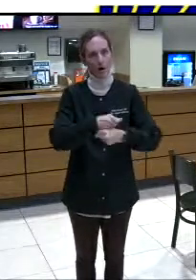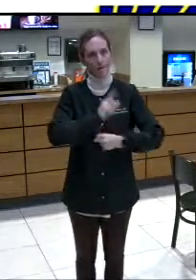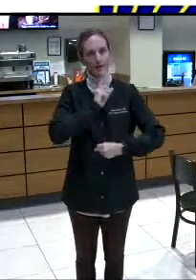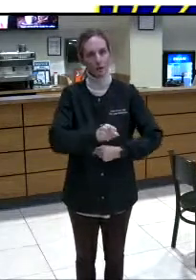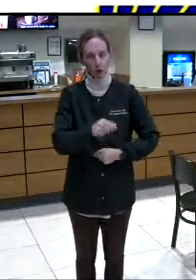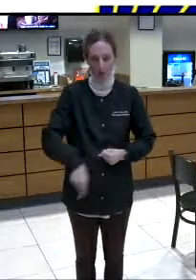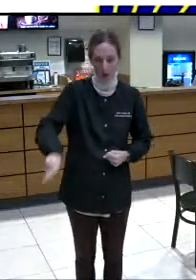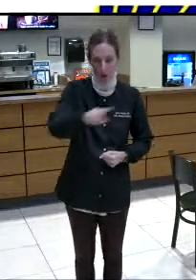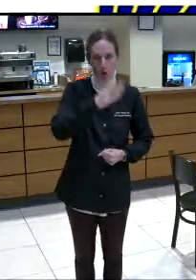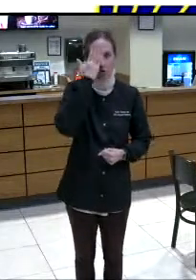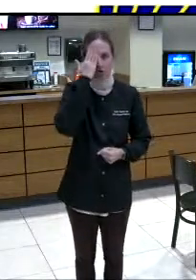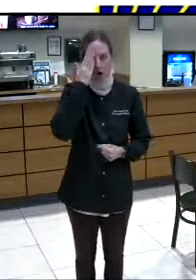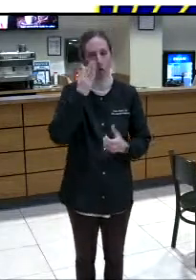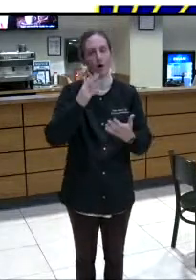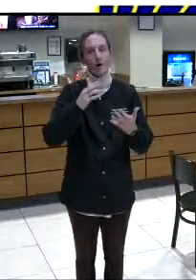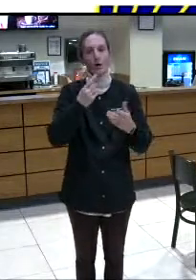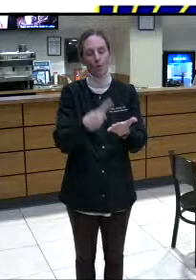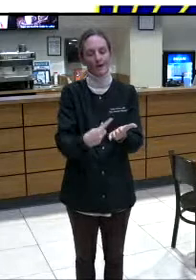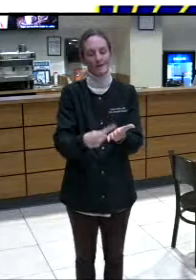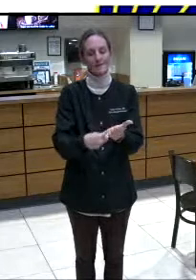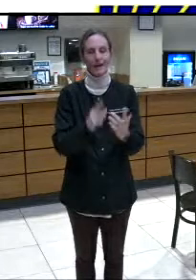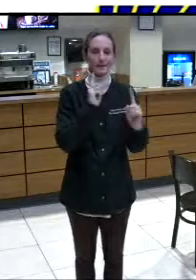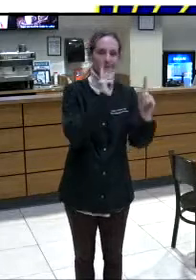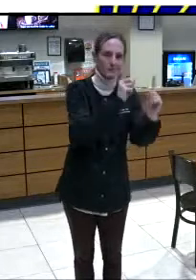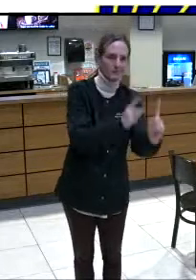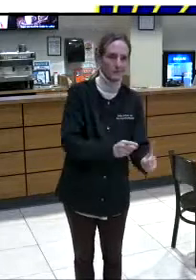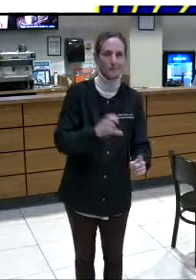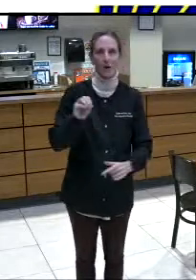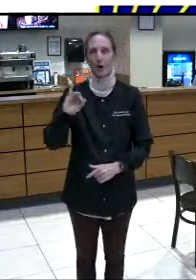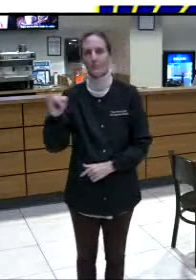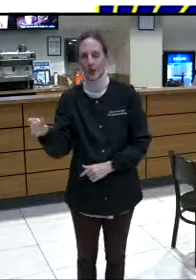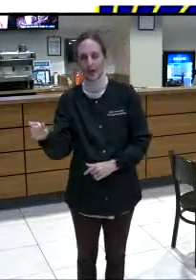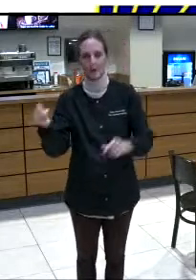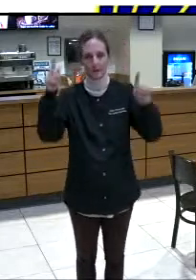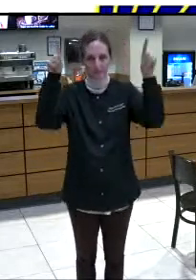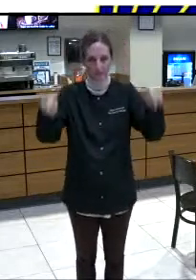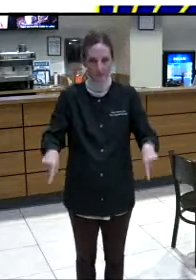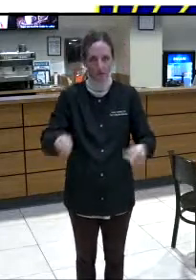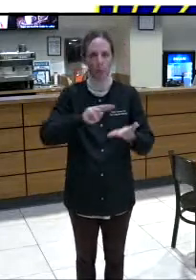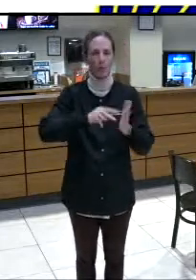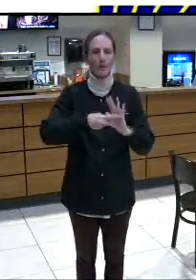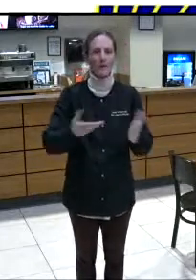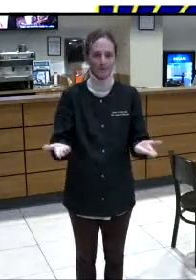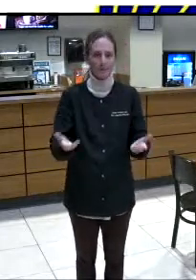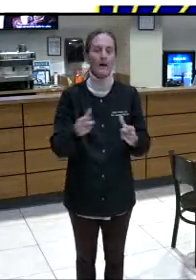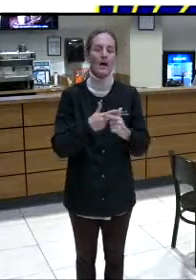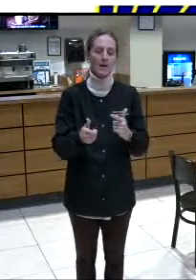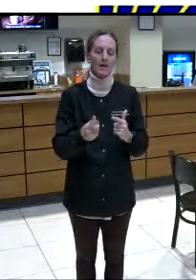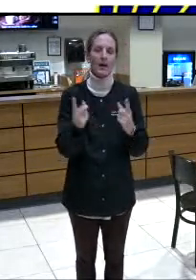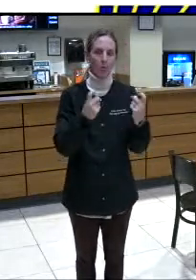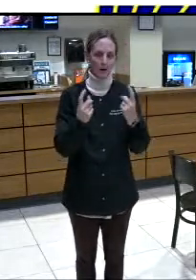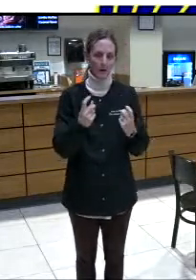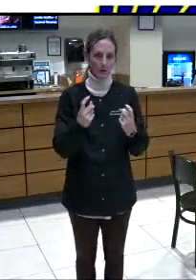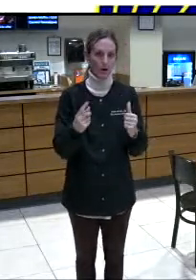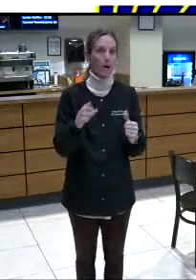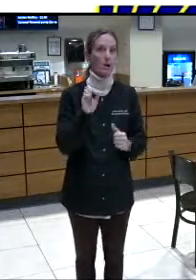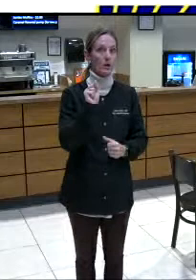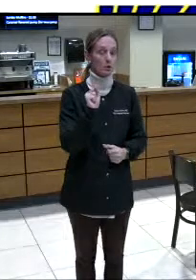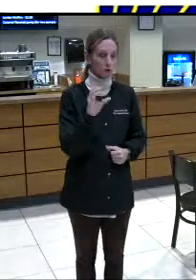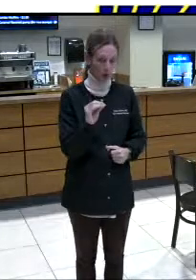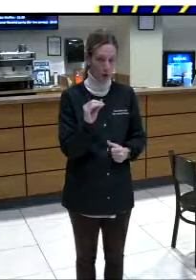the objectives and the initiatives, and then answer questions about that work. But